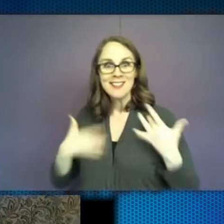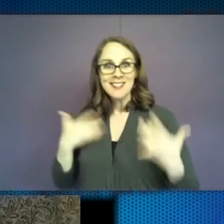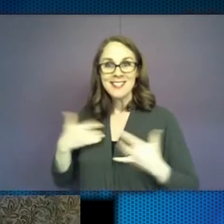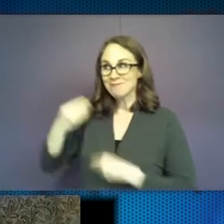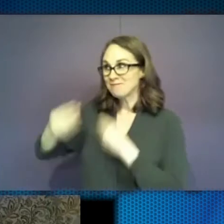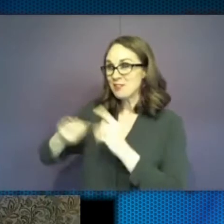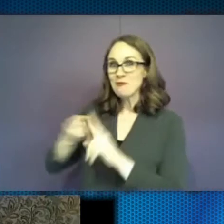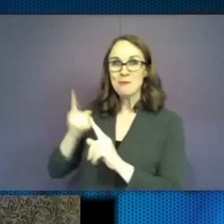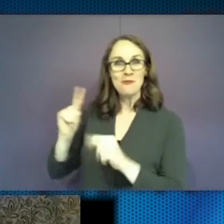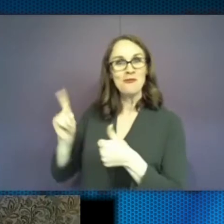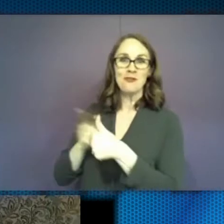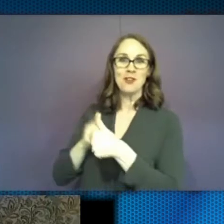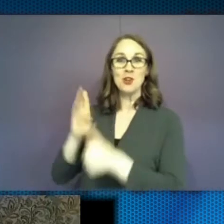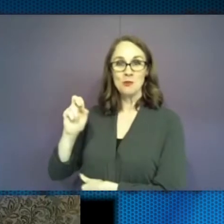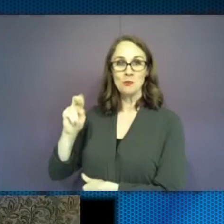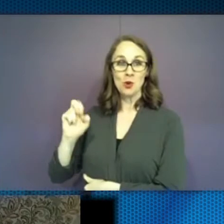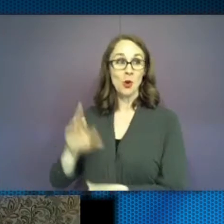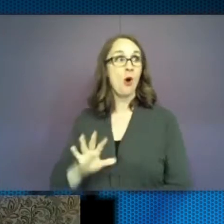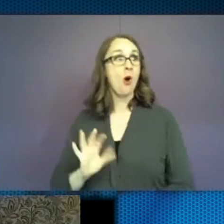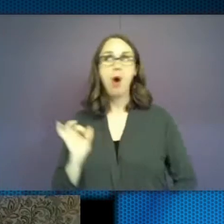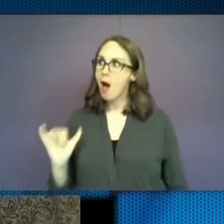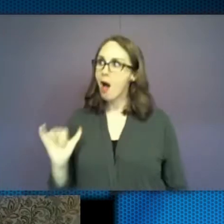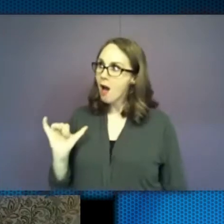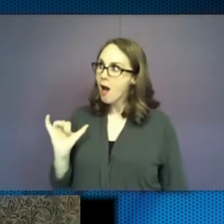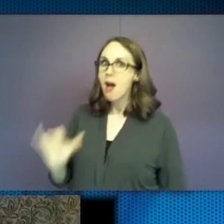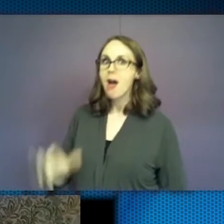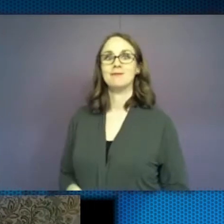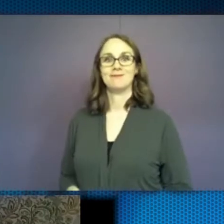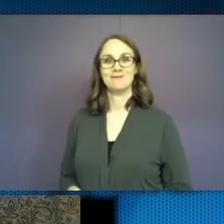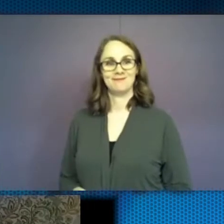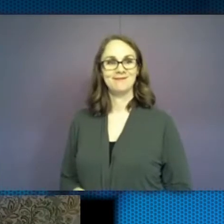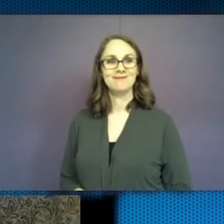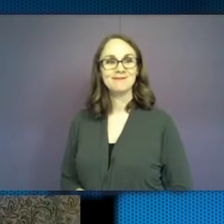from the original Brunners. That to is play exciting. Katarina Brunner in our video.